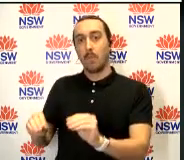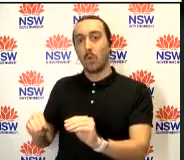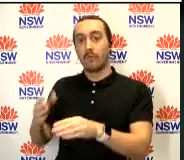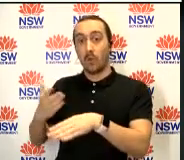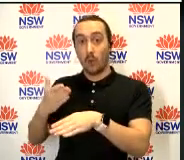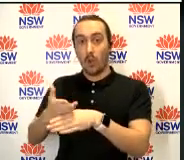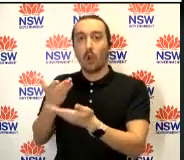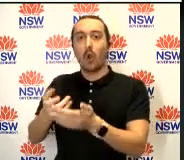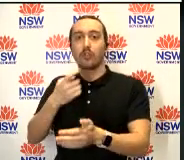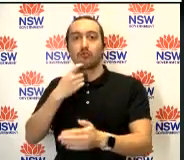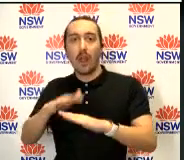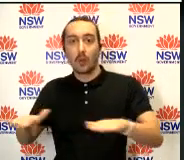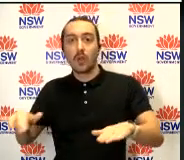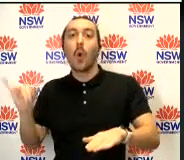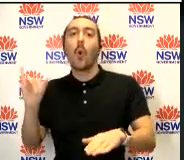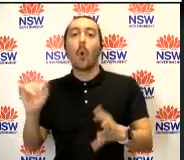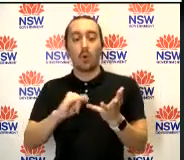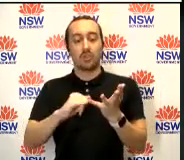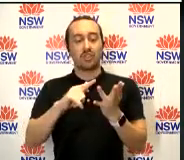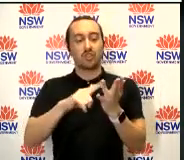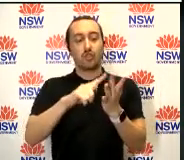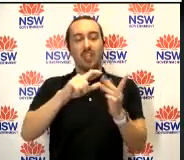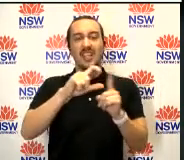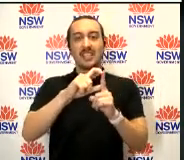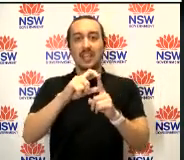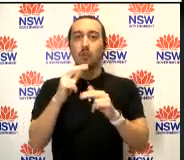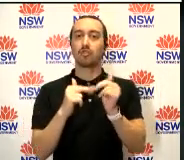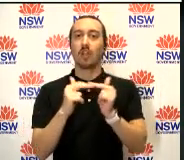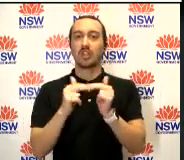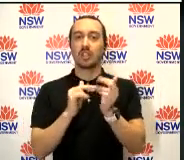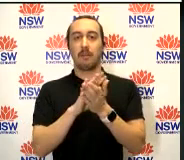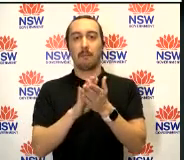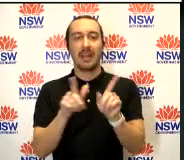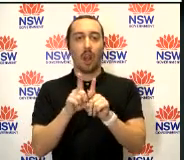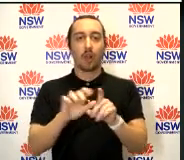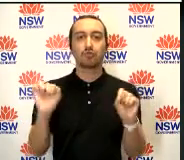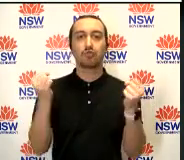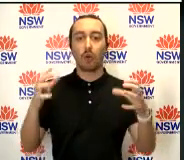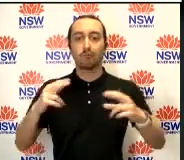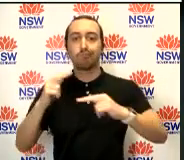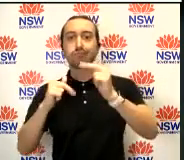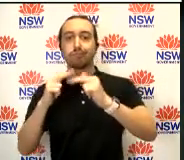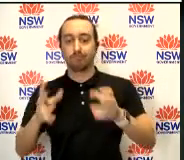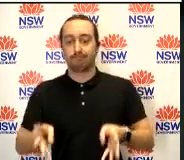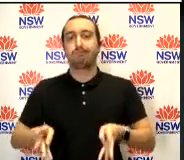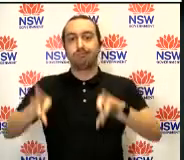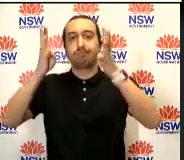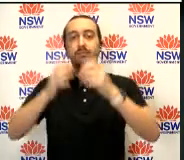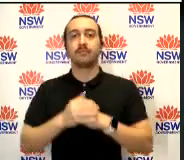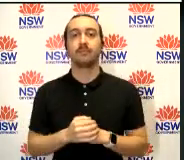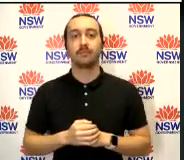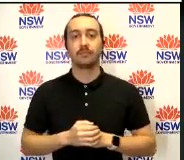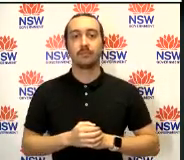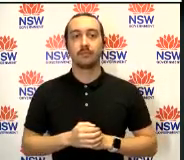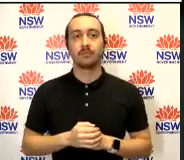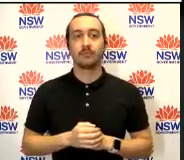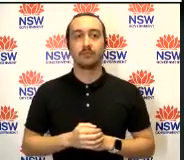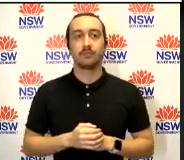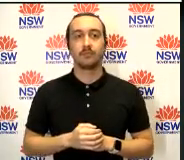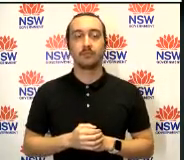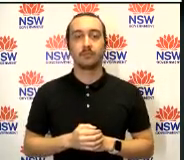so. And finally, provide a safe means of access to and from the work area. Before